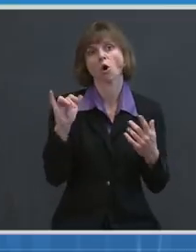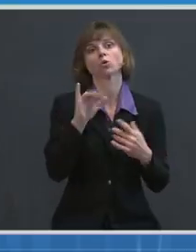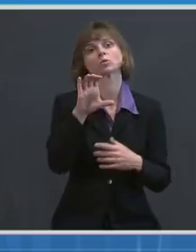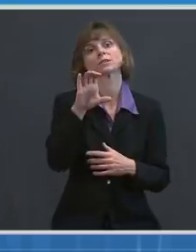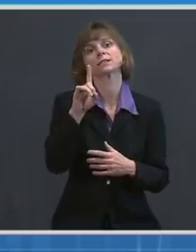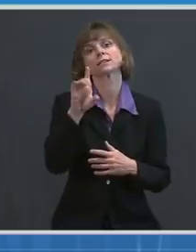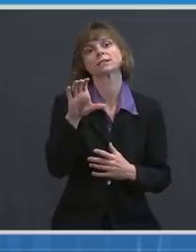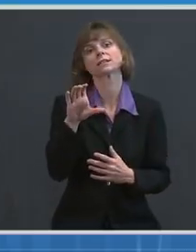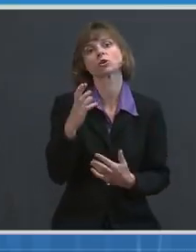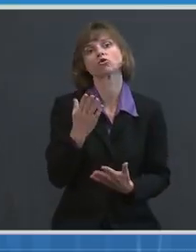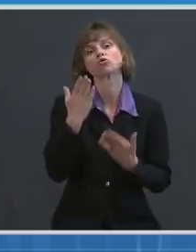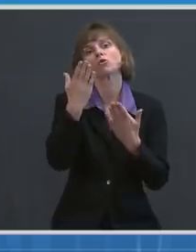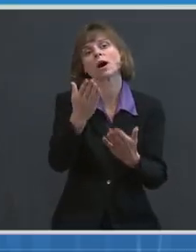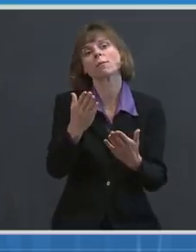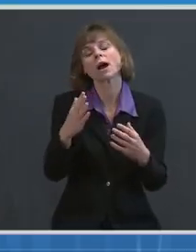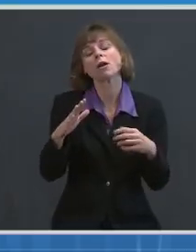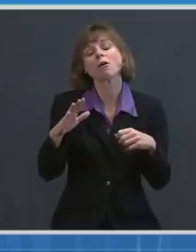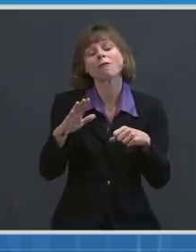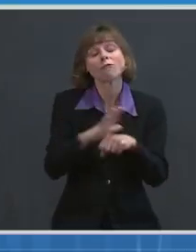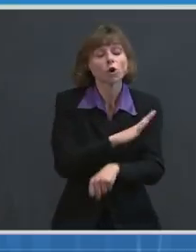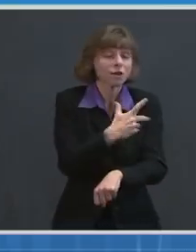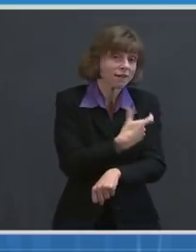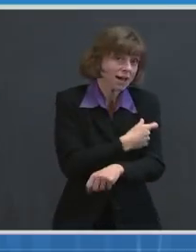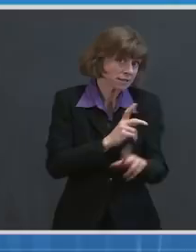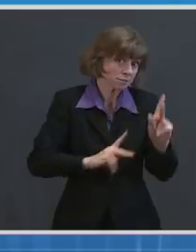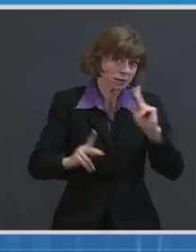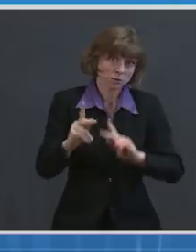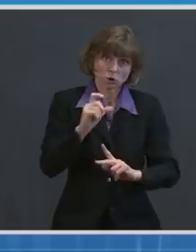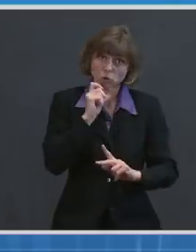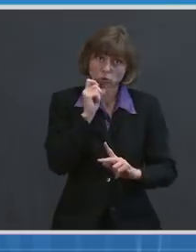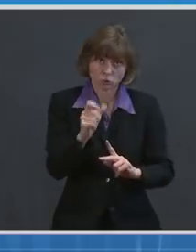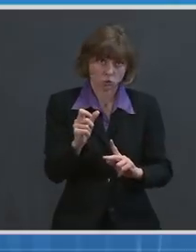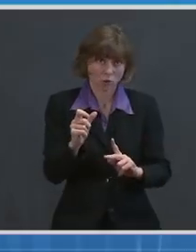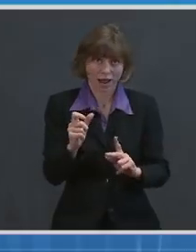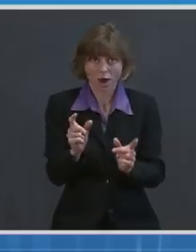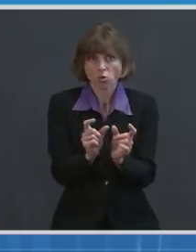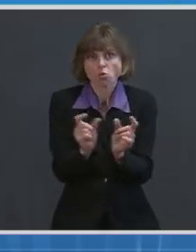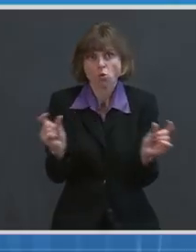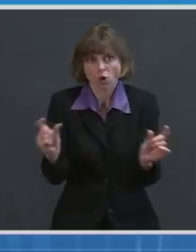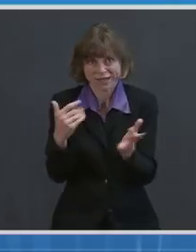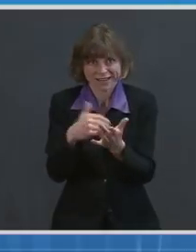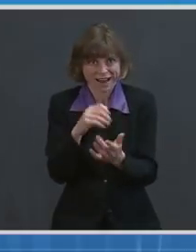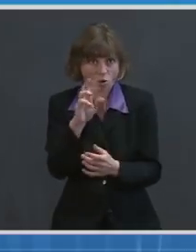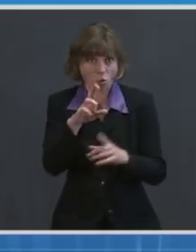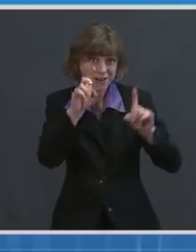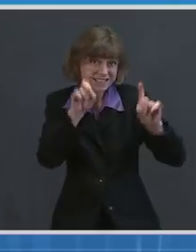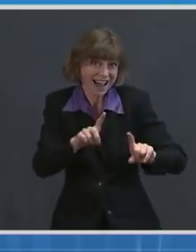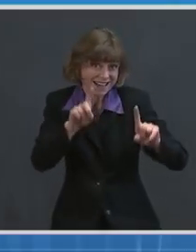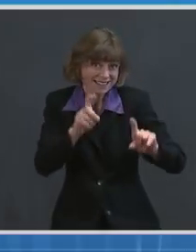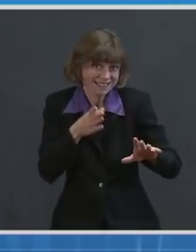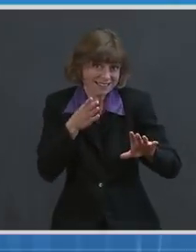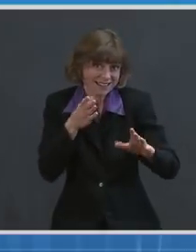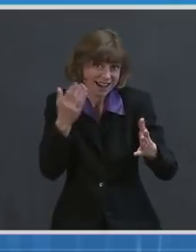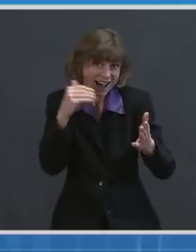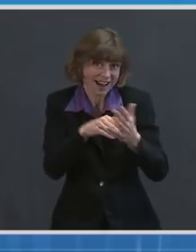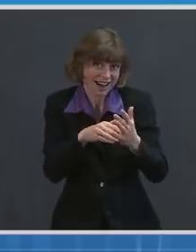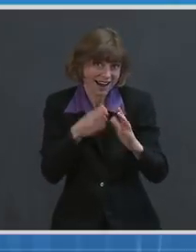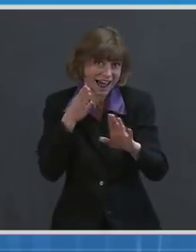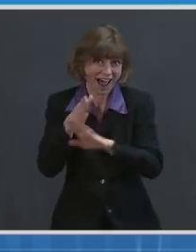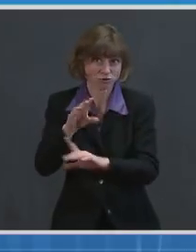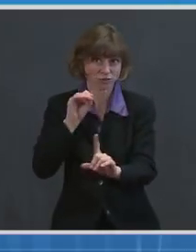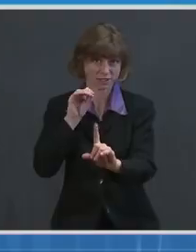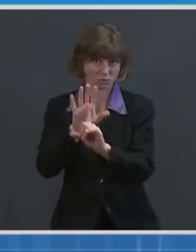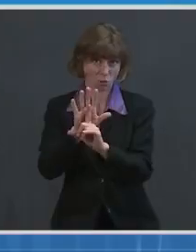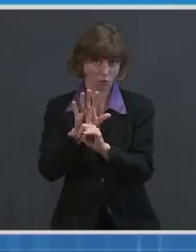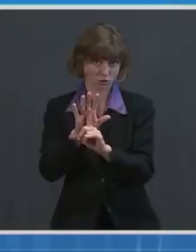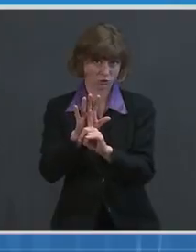that fully vaccinated people do not need quarantine or get tested following a known exposure to someone with